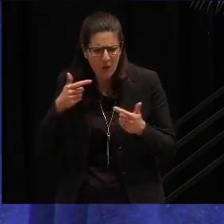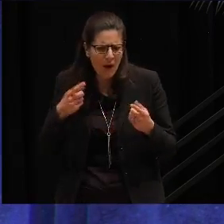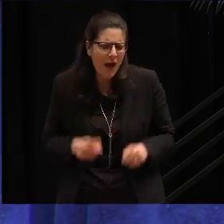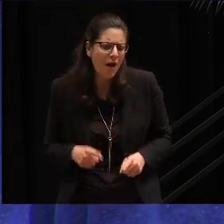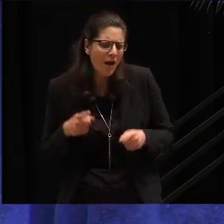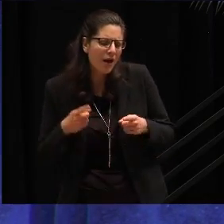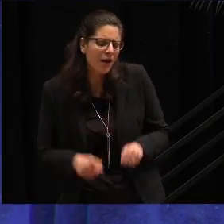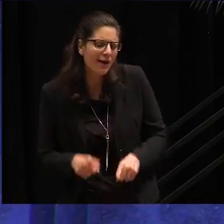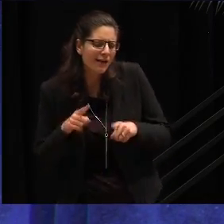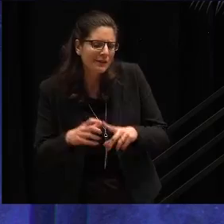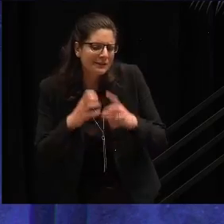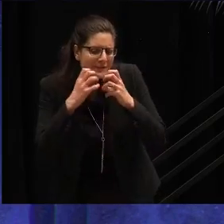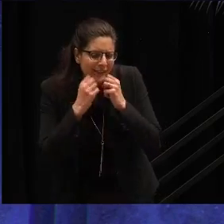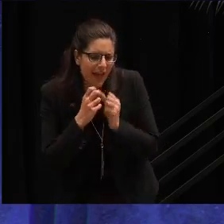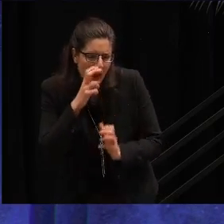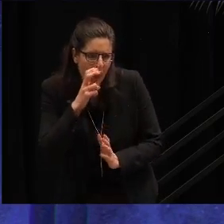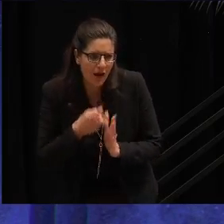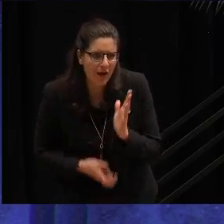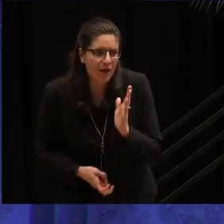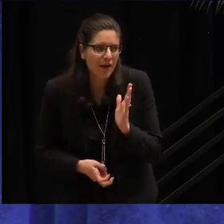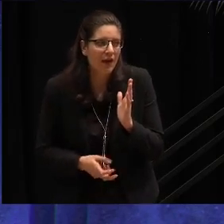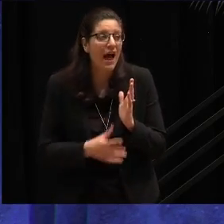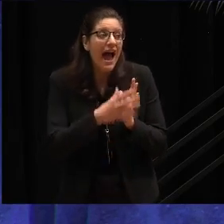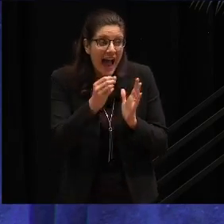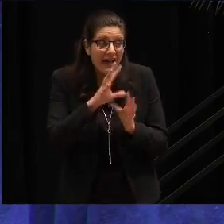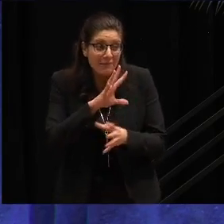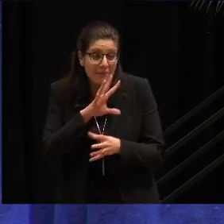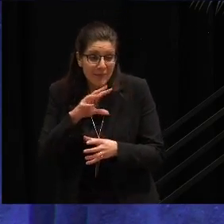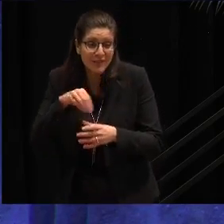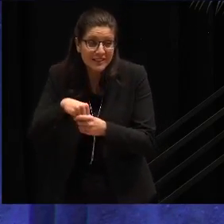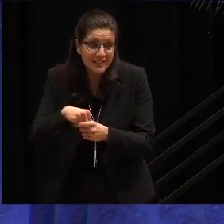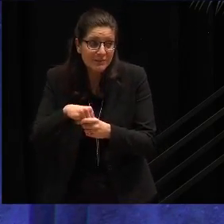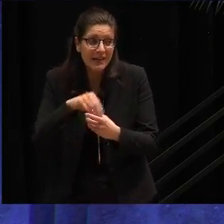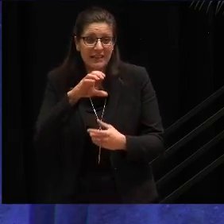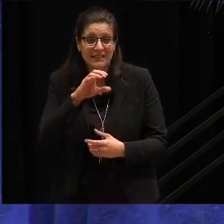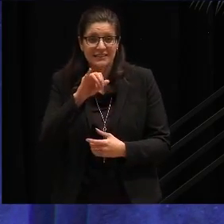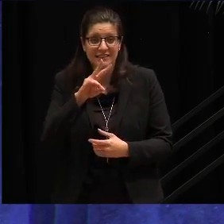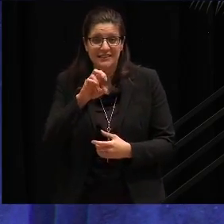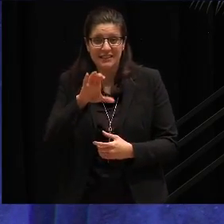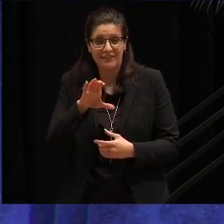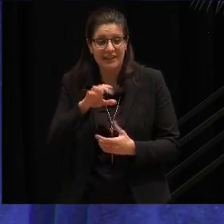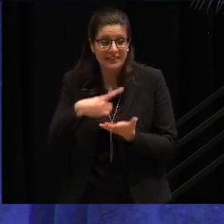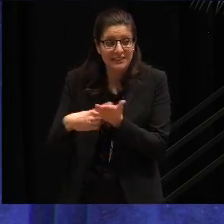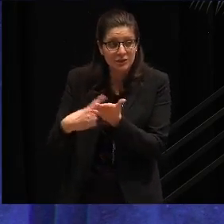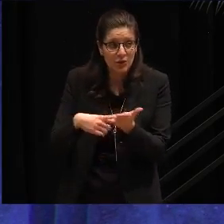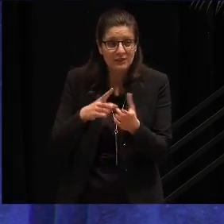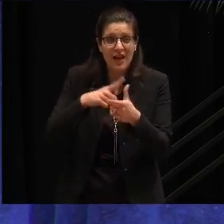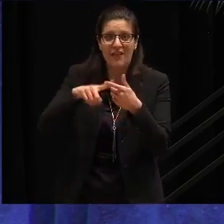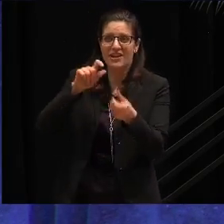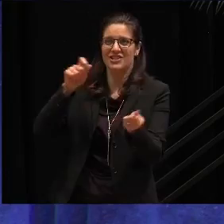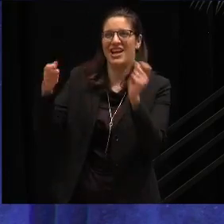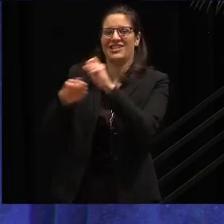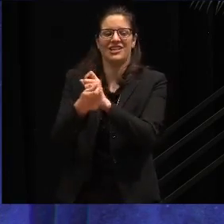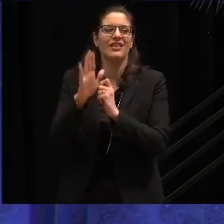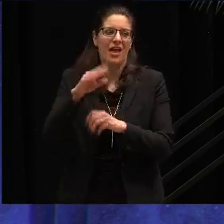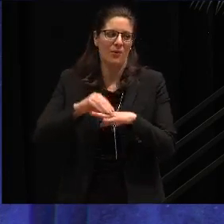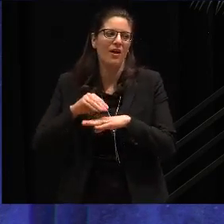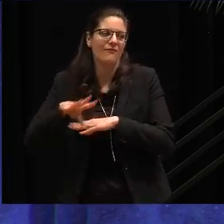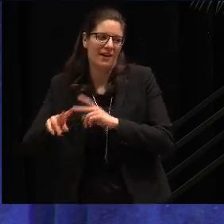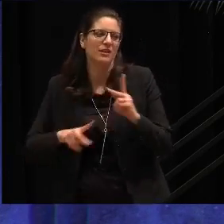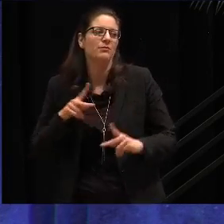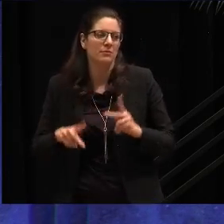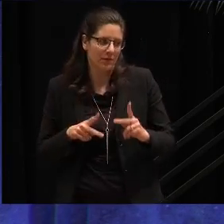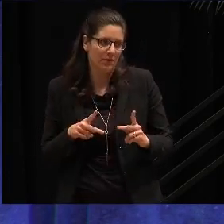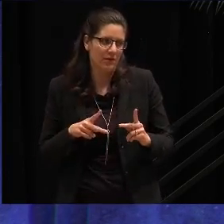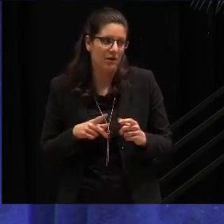getting invested in these causes, and not only that, participating in civic discourse so that something changes, that changes people. And that makes it so